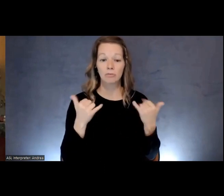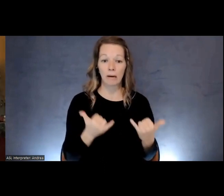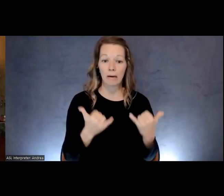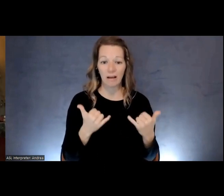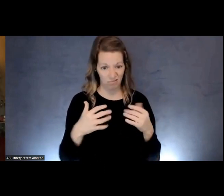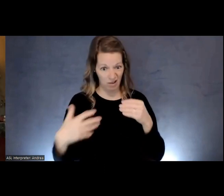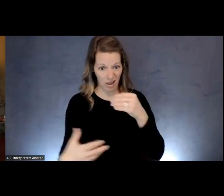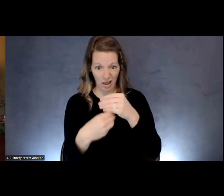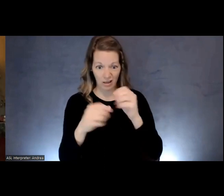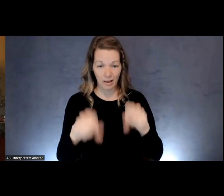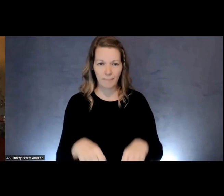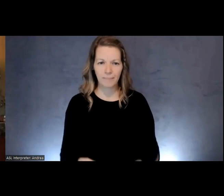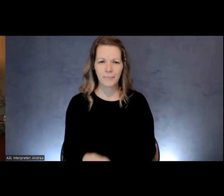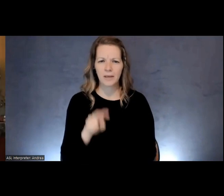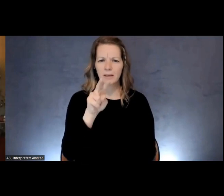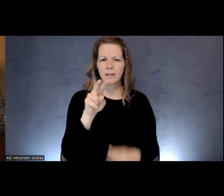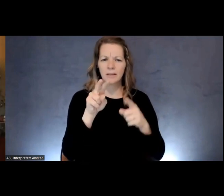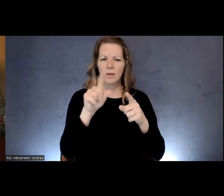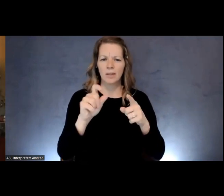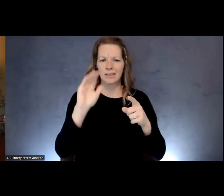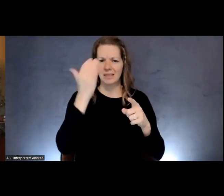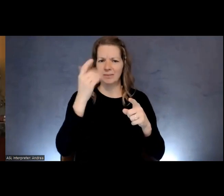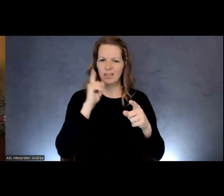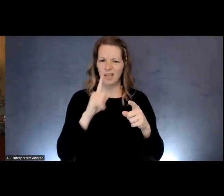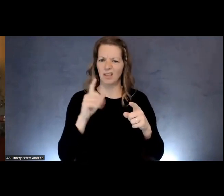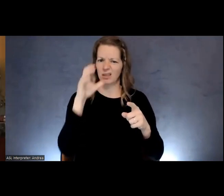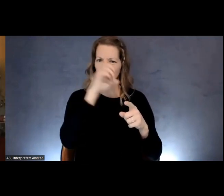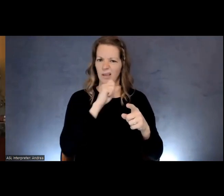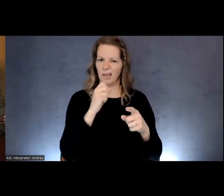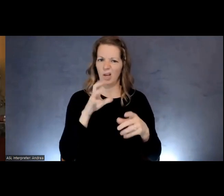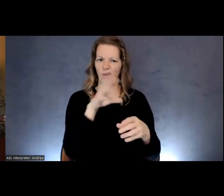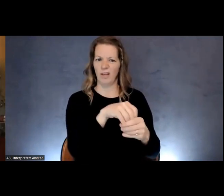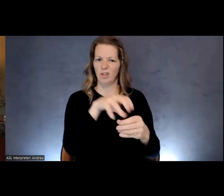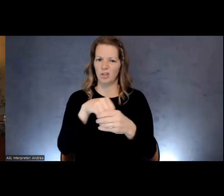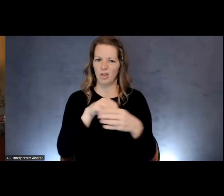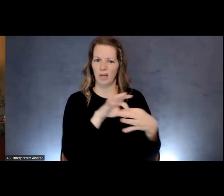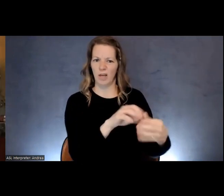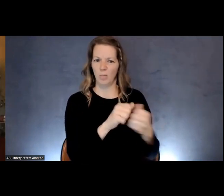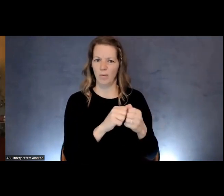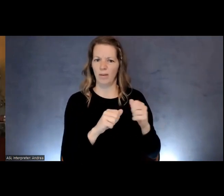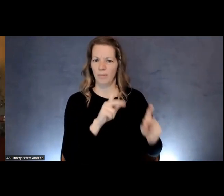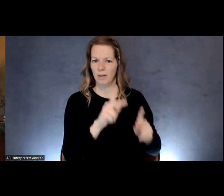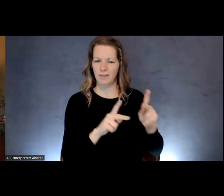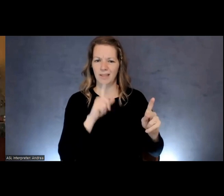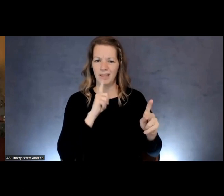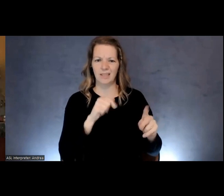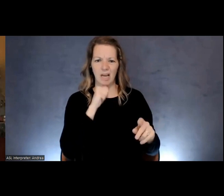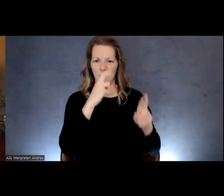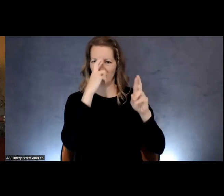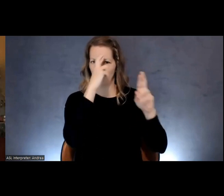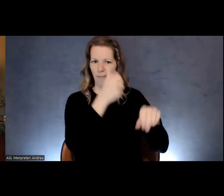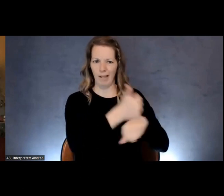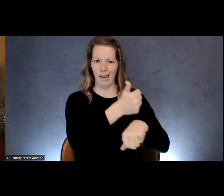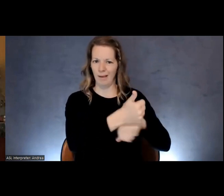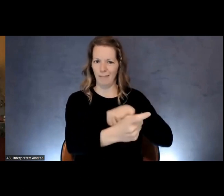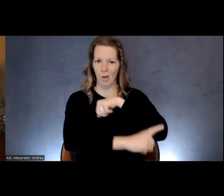add. It seems that there's an assumption that interventionists are engaging with participants in disrespectful, blaming, and punitive ways. Where does